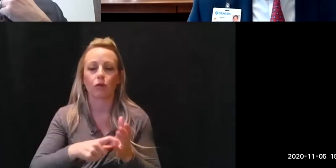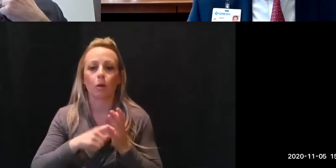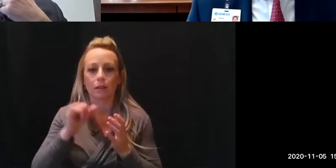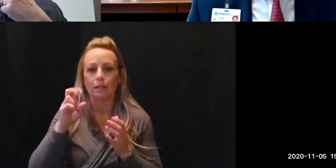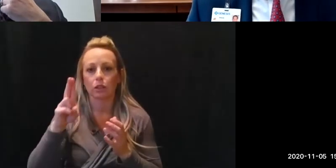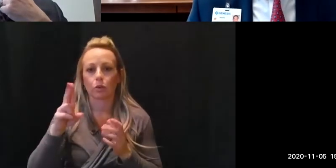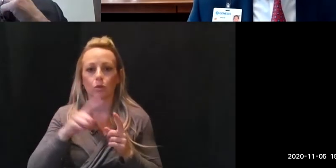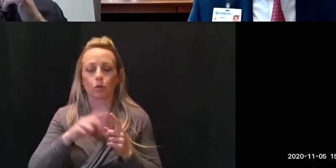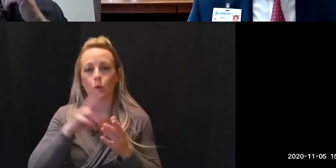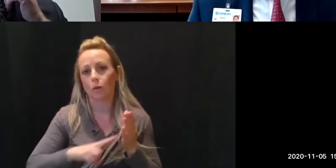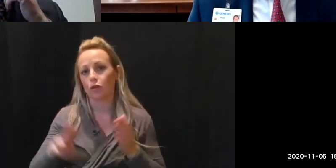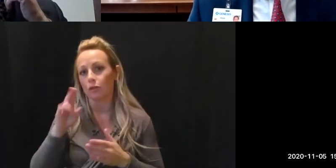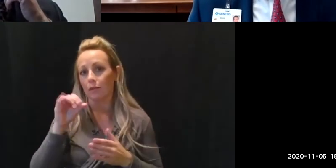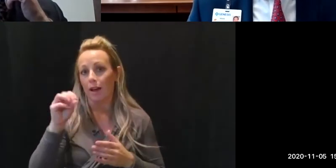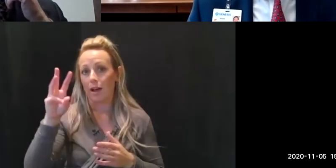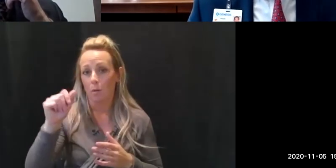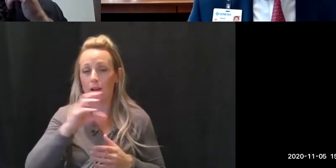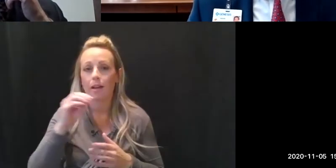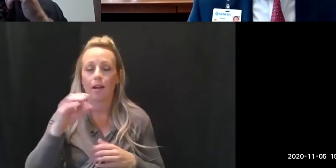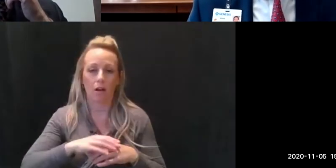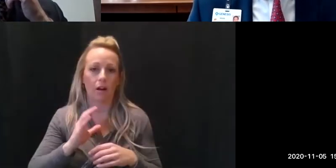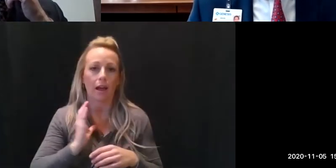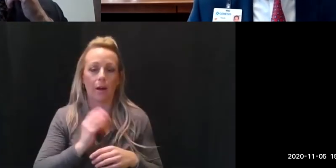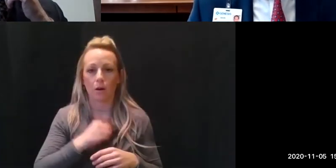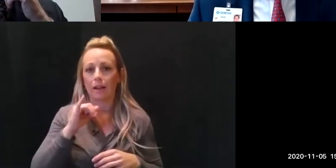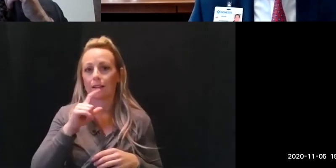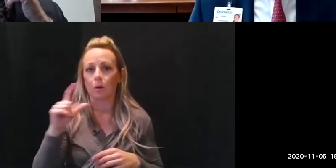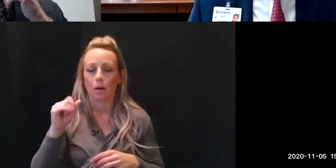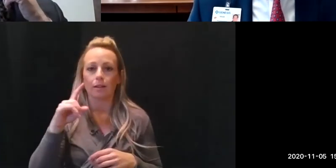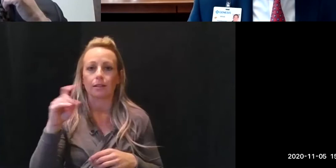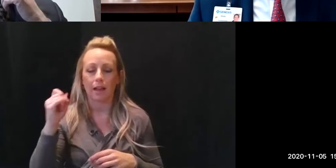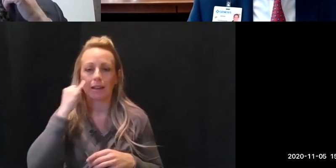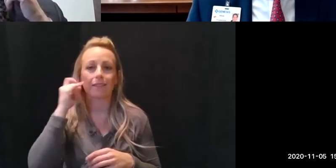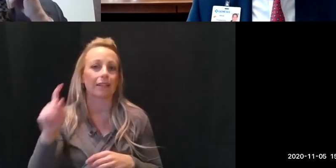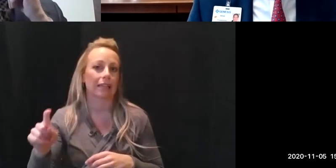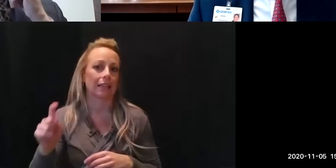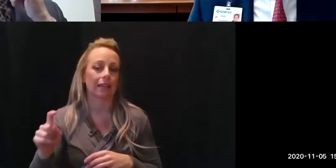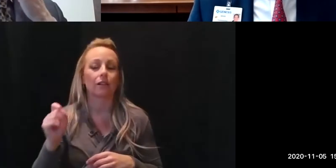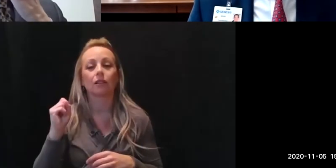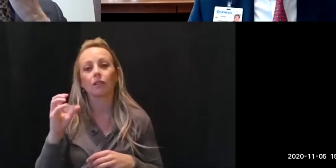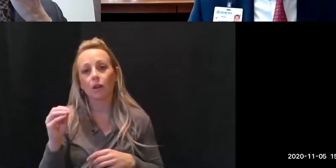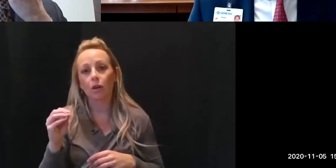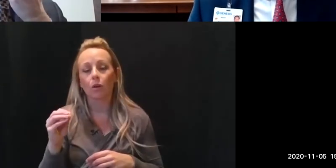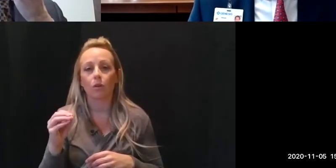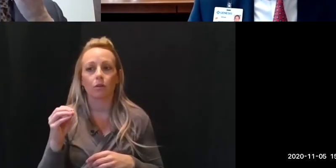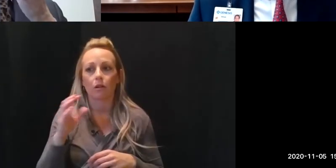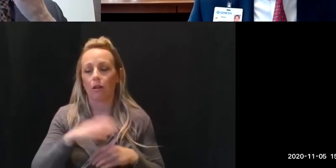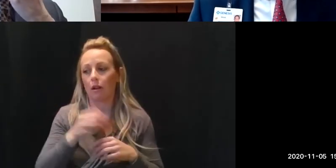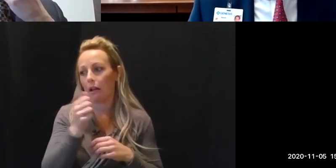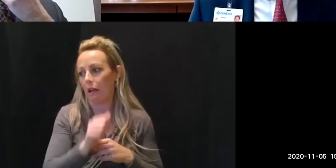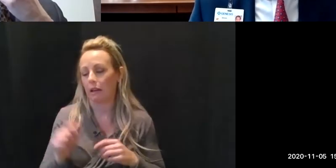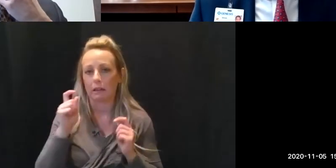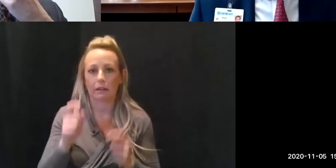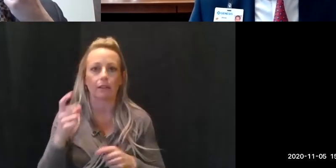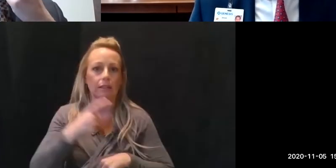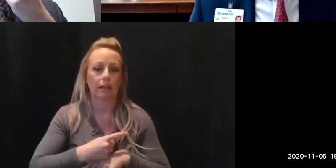of Iowa and on our Illinois side to OSF if needed. So, you know, on any given day, we may